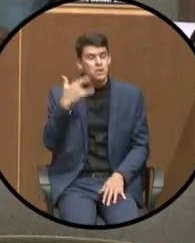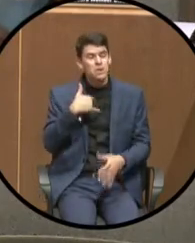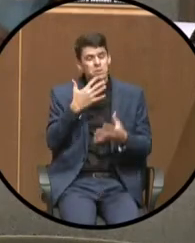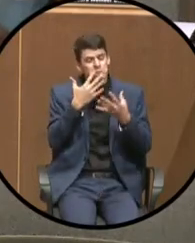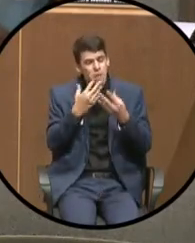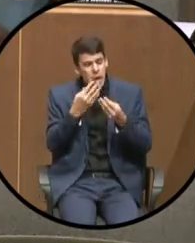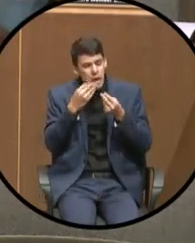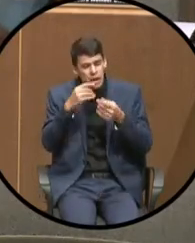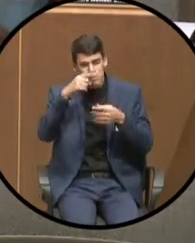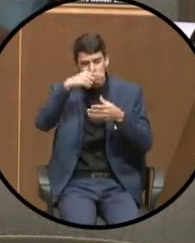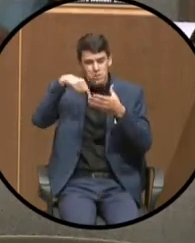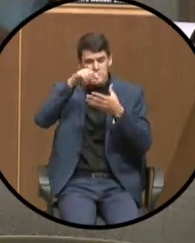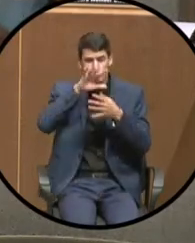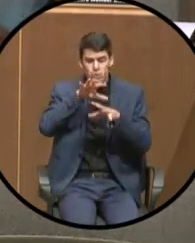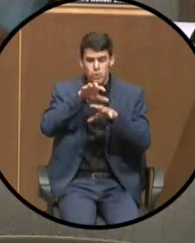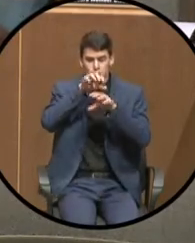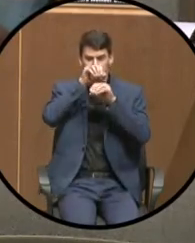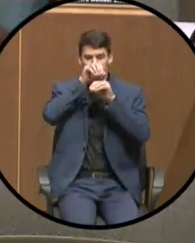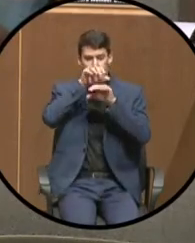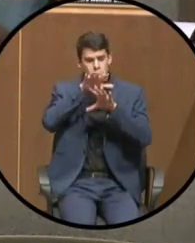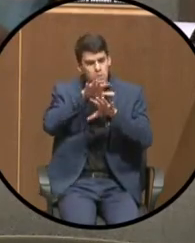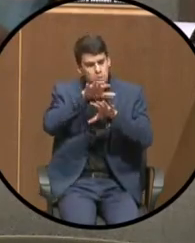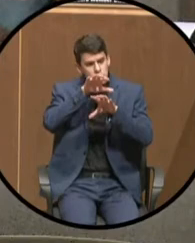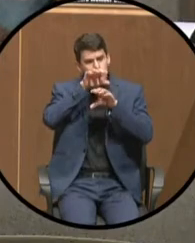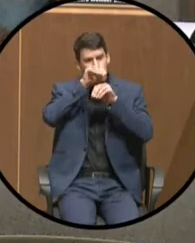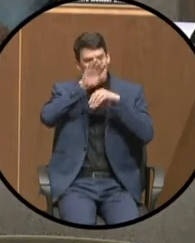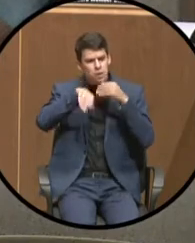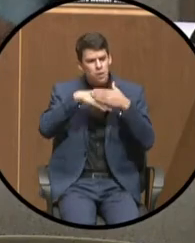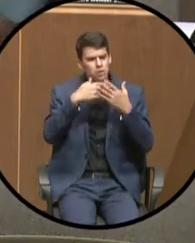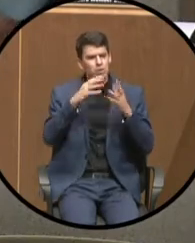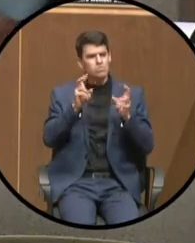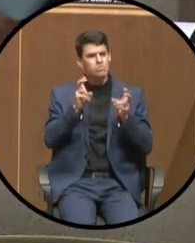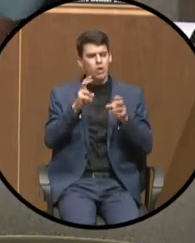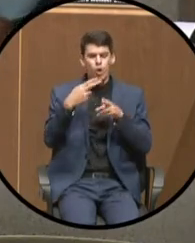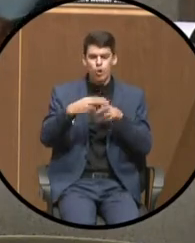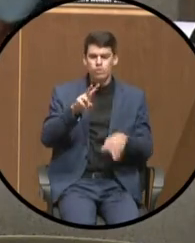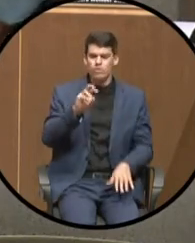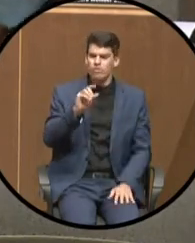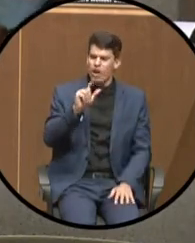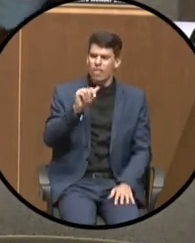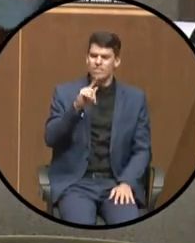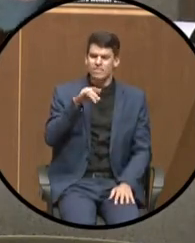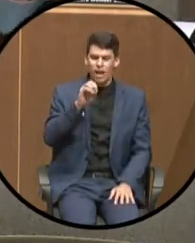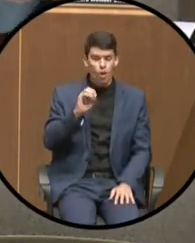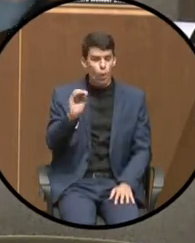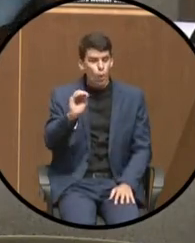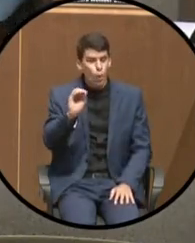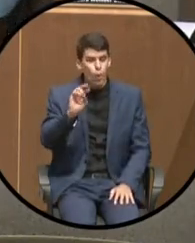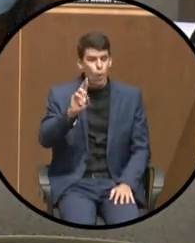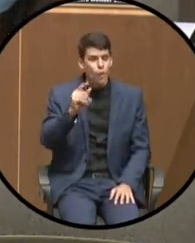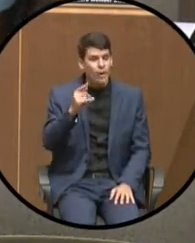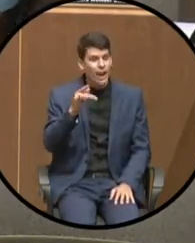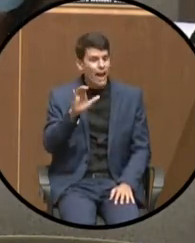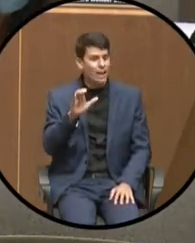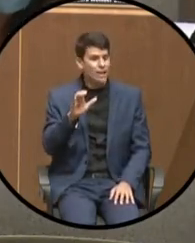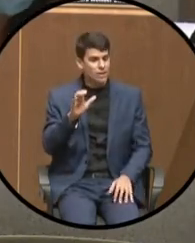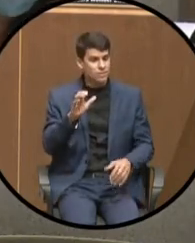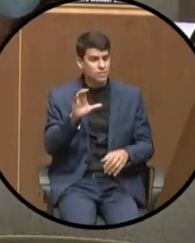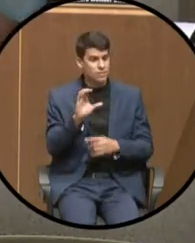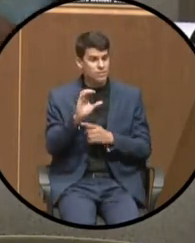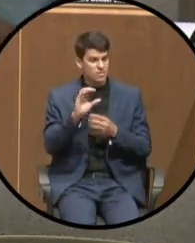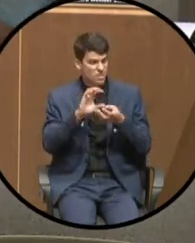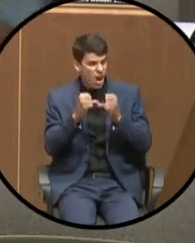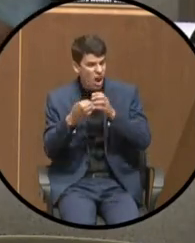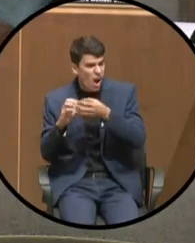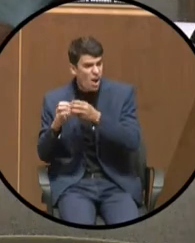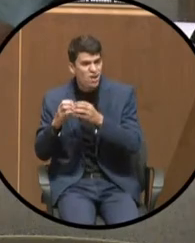environments. And you're breathing in these, what they call volatile organic compounds, and you're actually breathing them in deeper